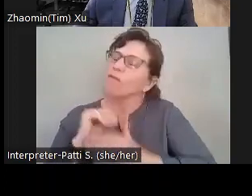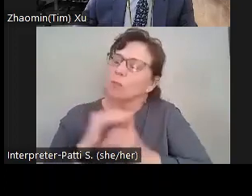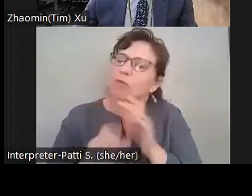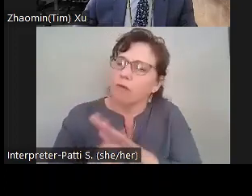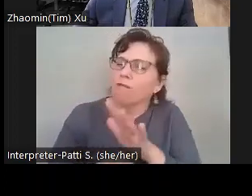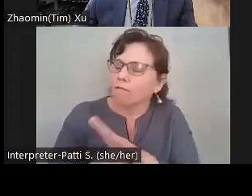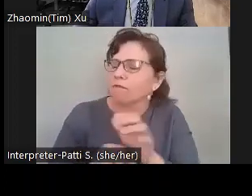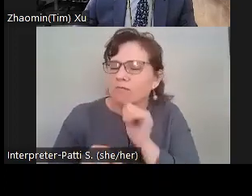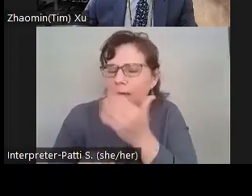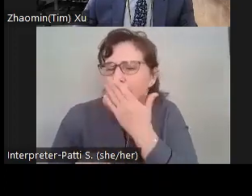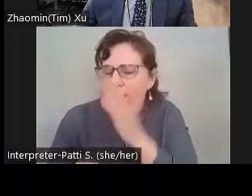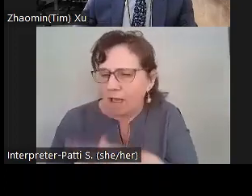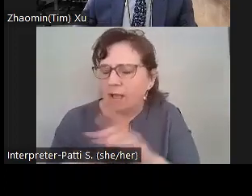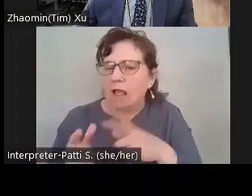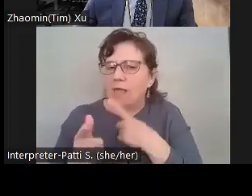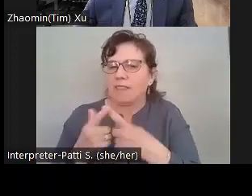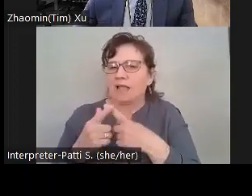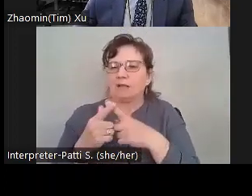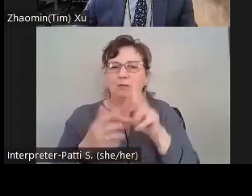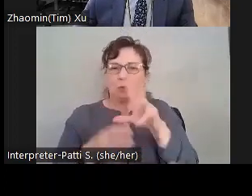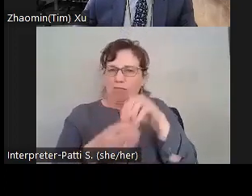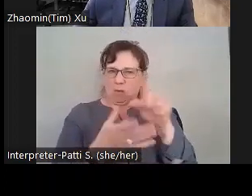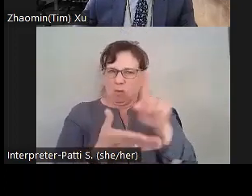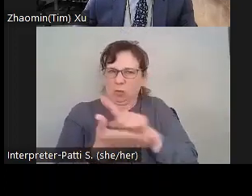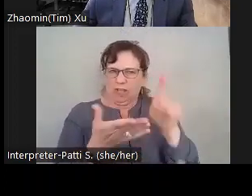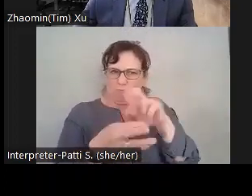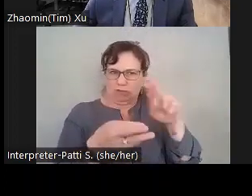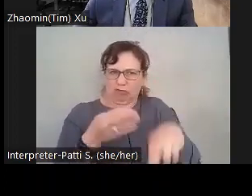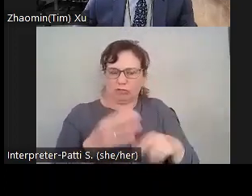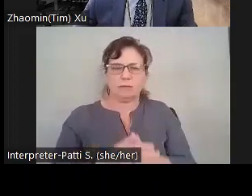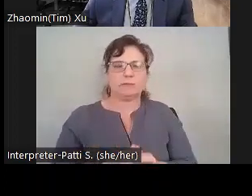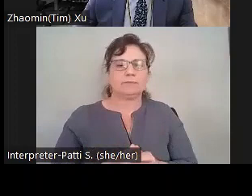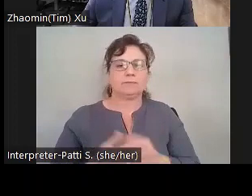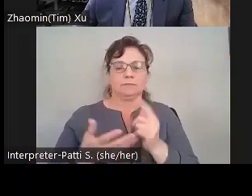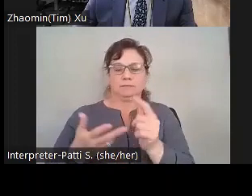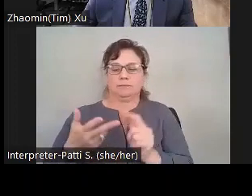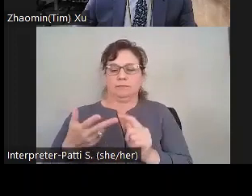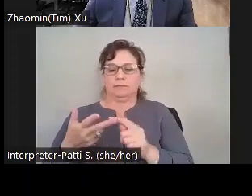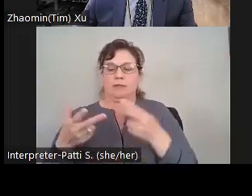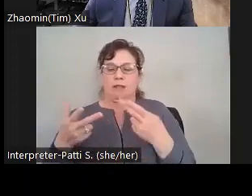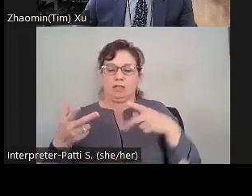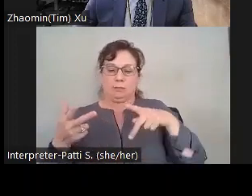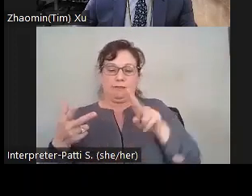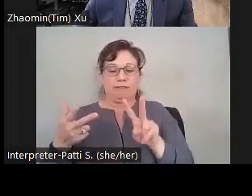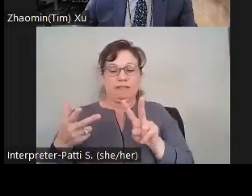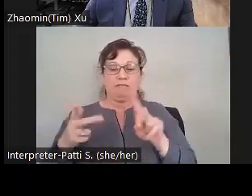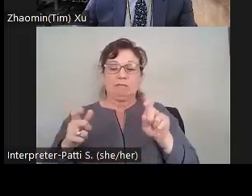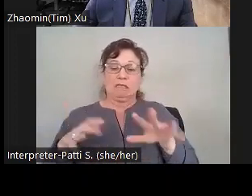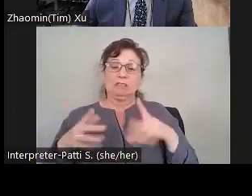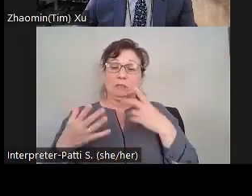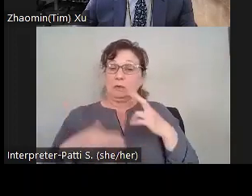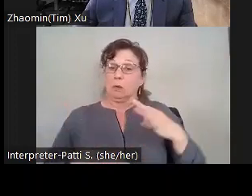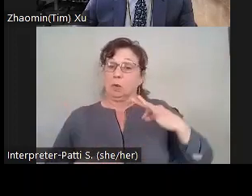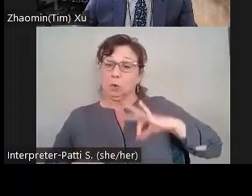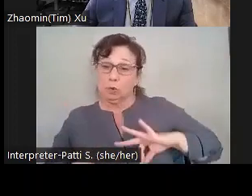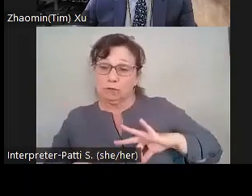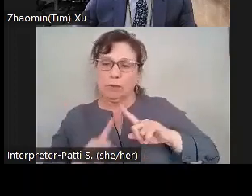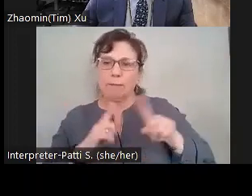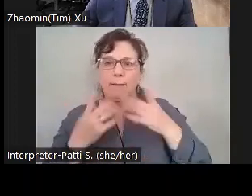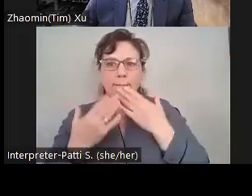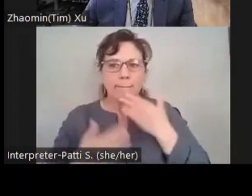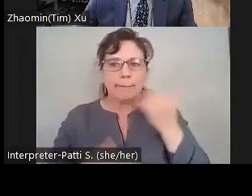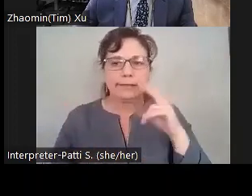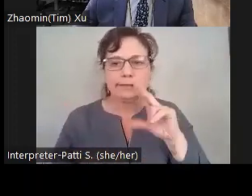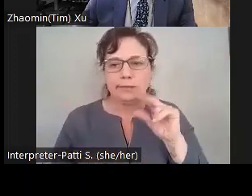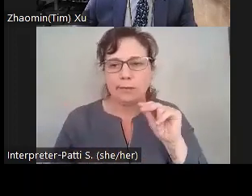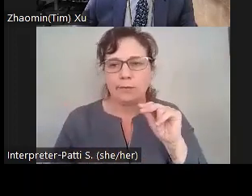About HPV testing. HPV testing can be very useful, but it's not a good standalone test. It's really best done in conjunction with an